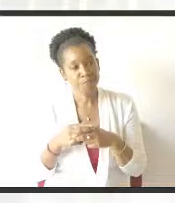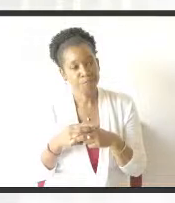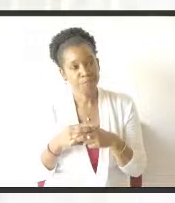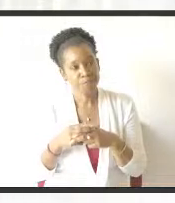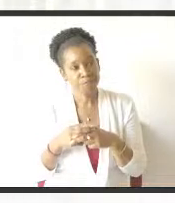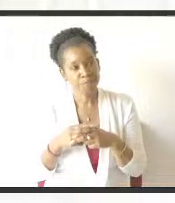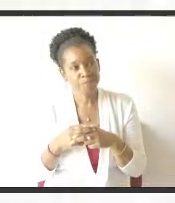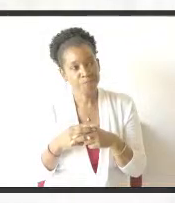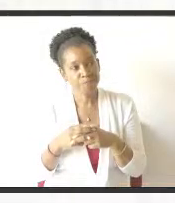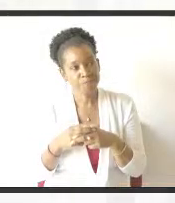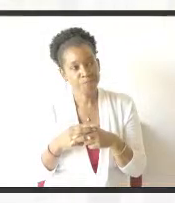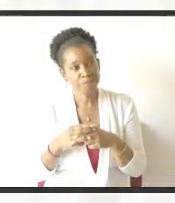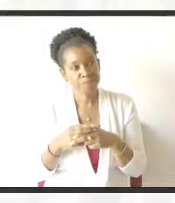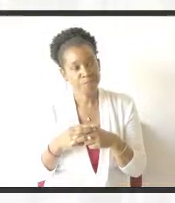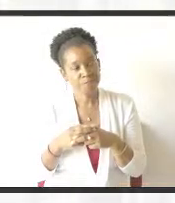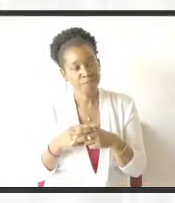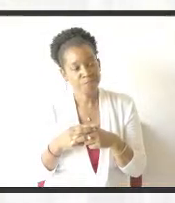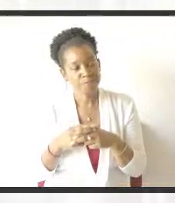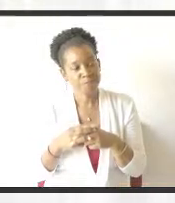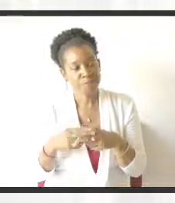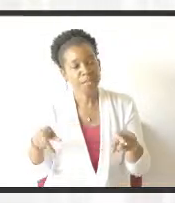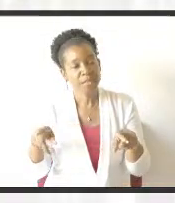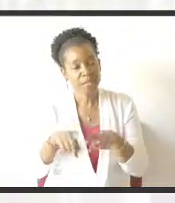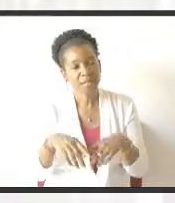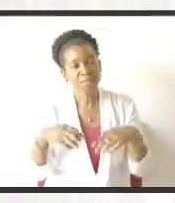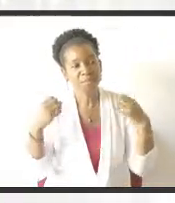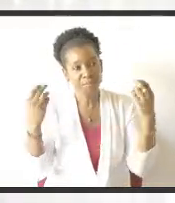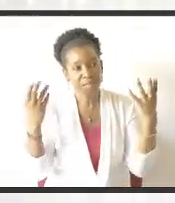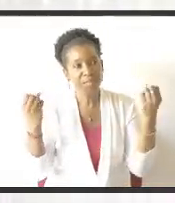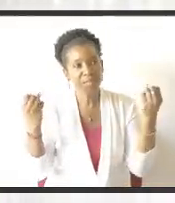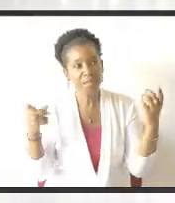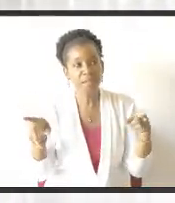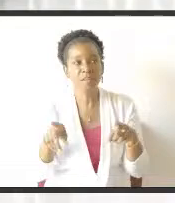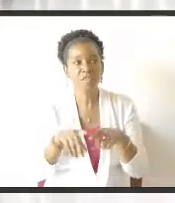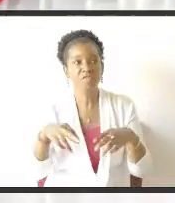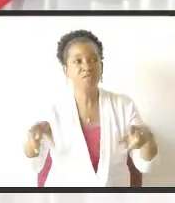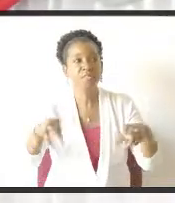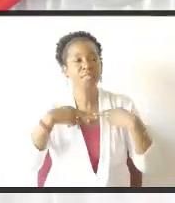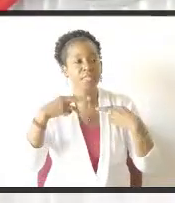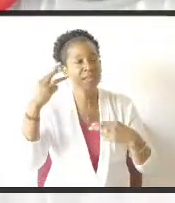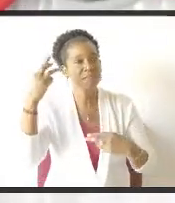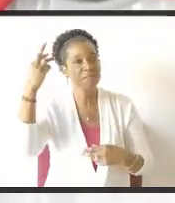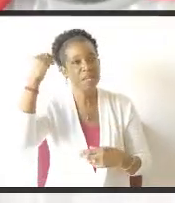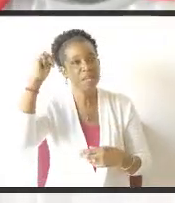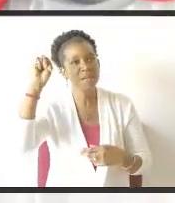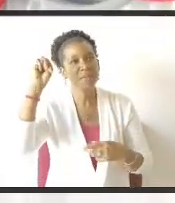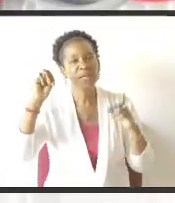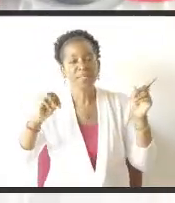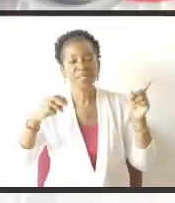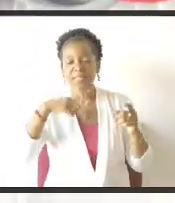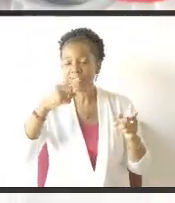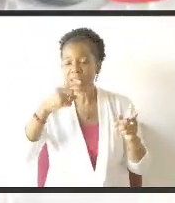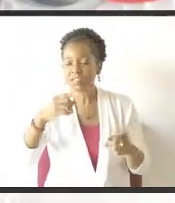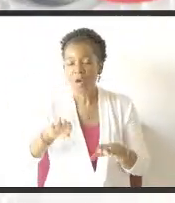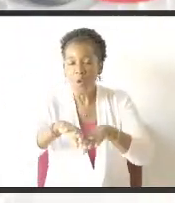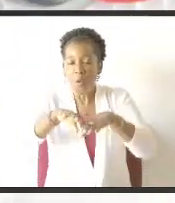what? Receive Him. Open your heart, your soul. Invite Him in to be your